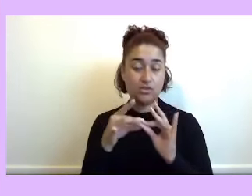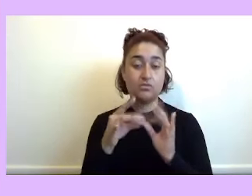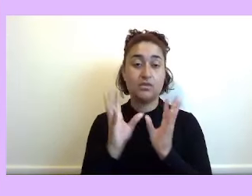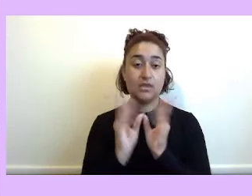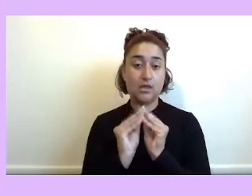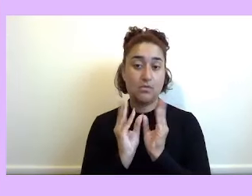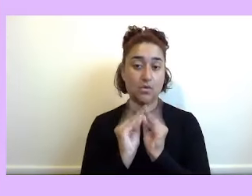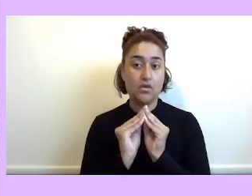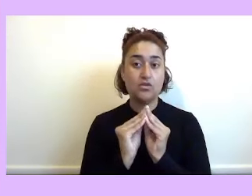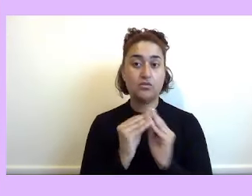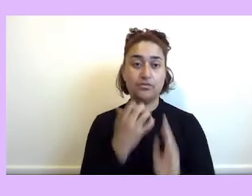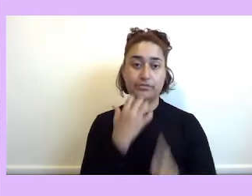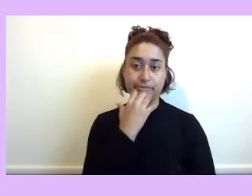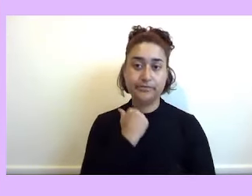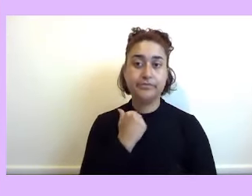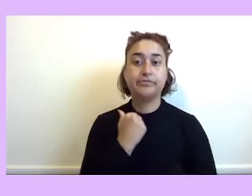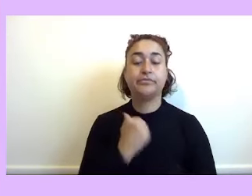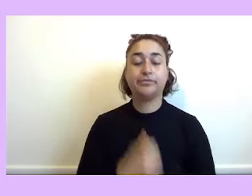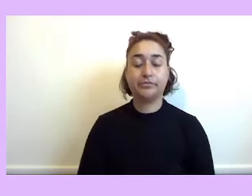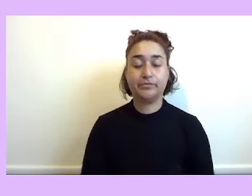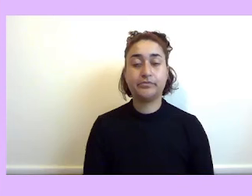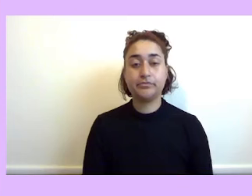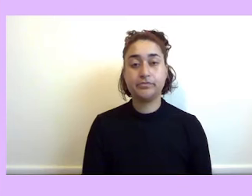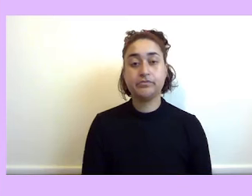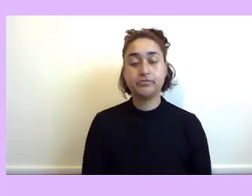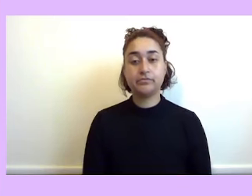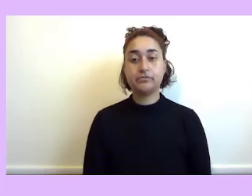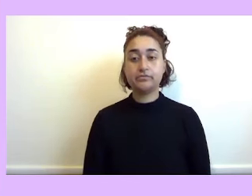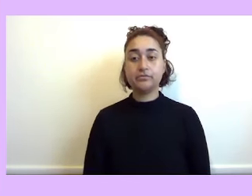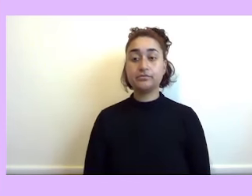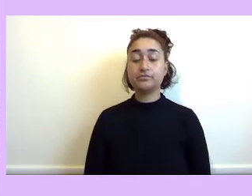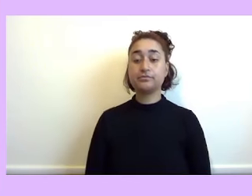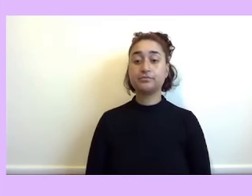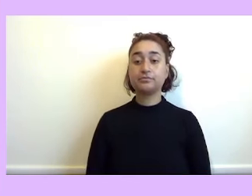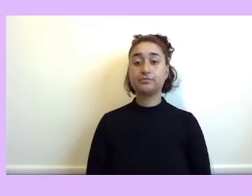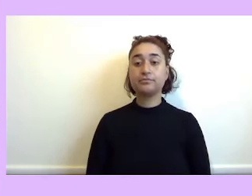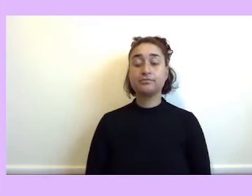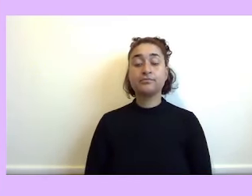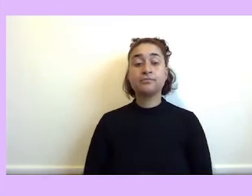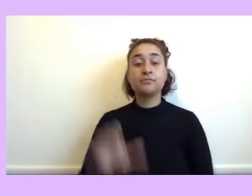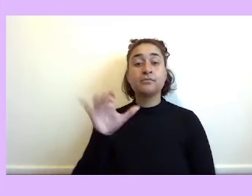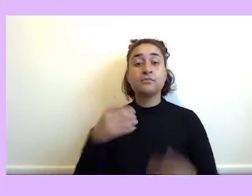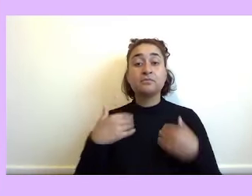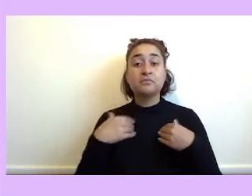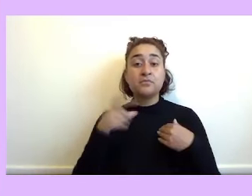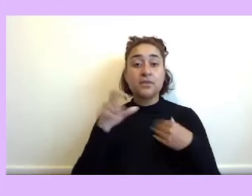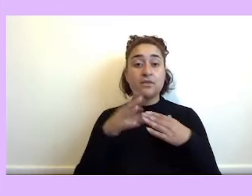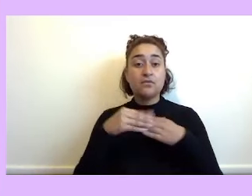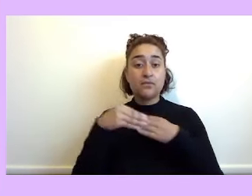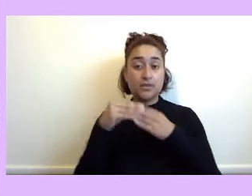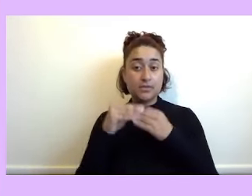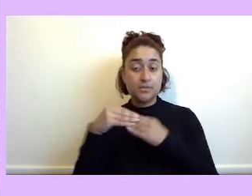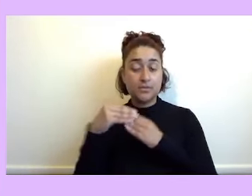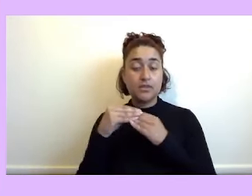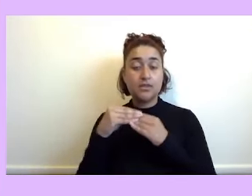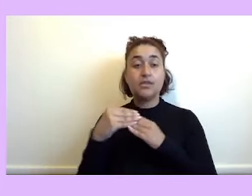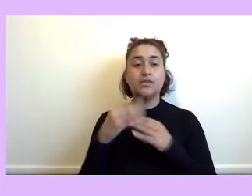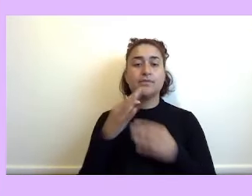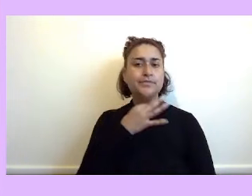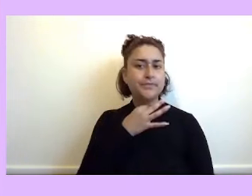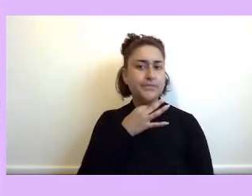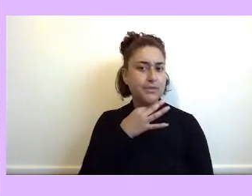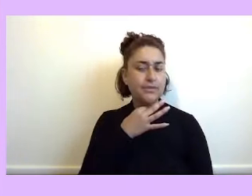of value across the board. And that there's a necessity for flexibility and a curiosity and